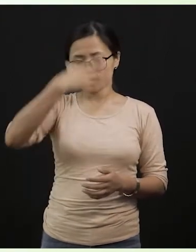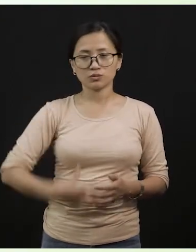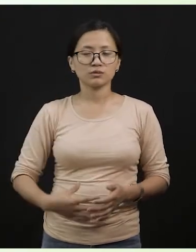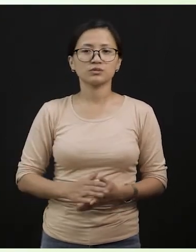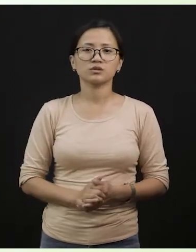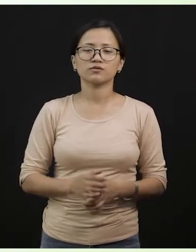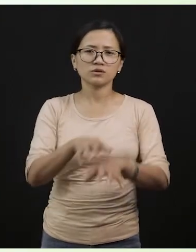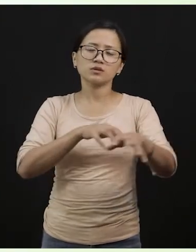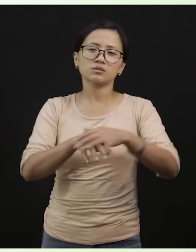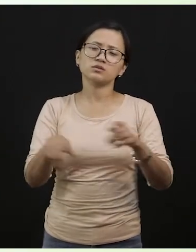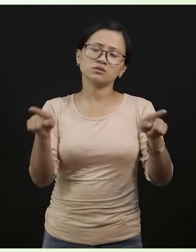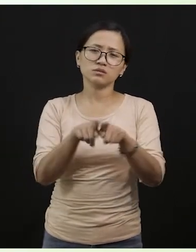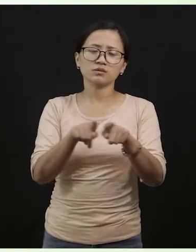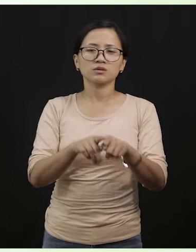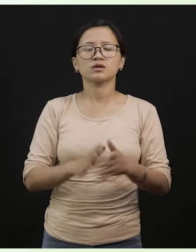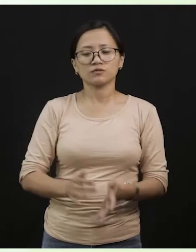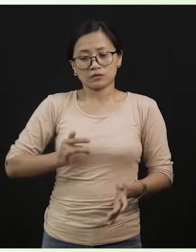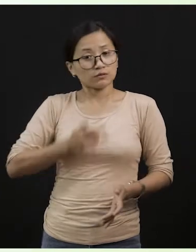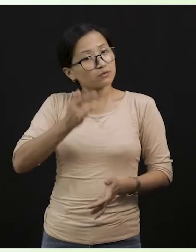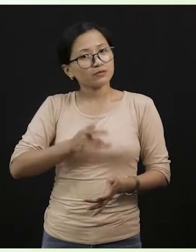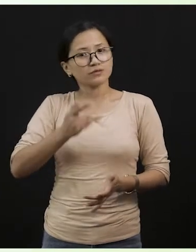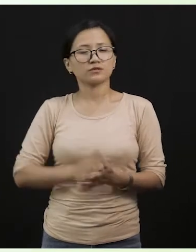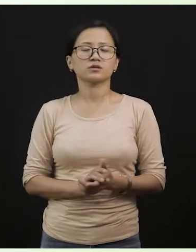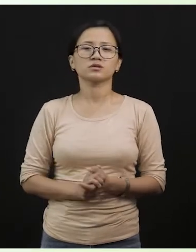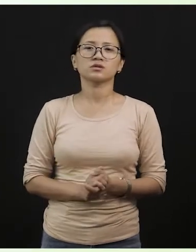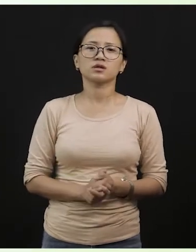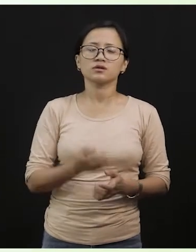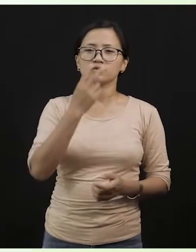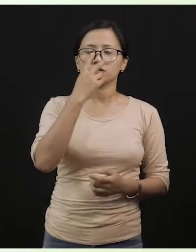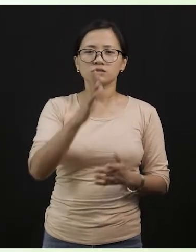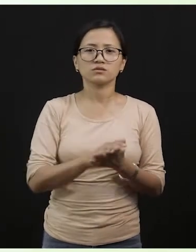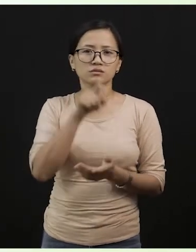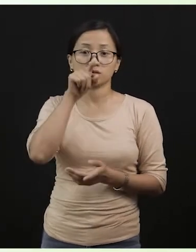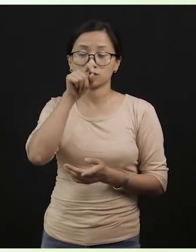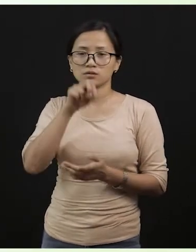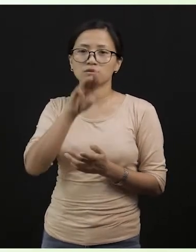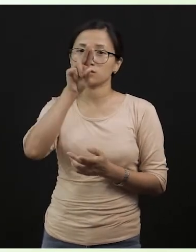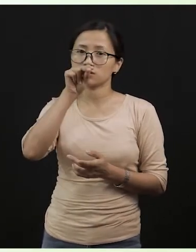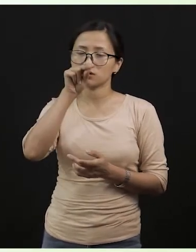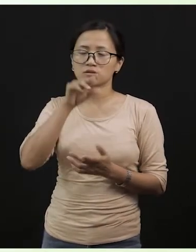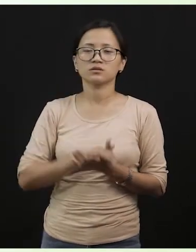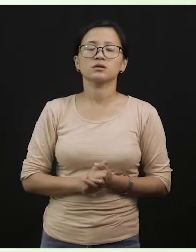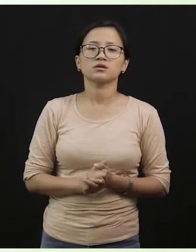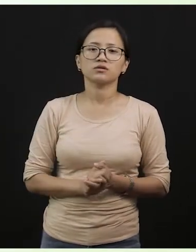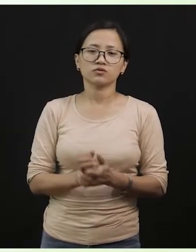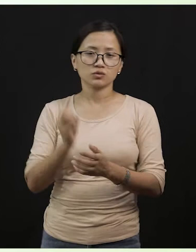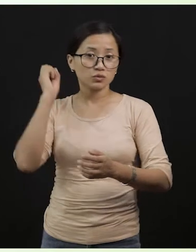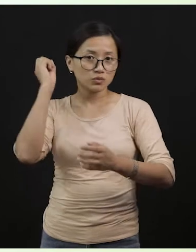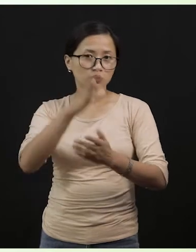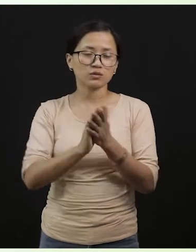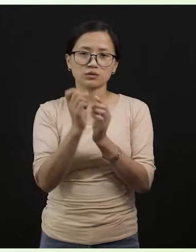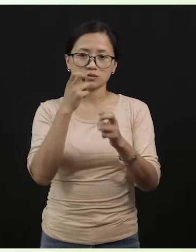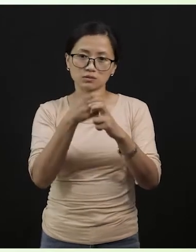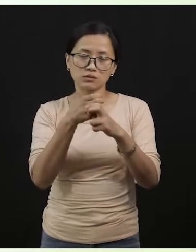learn how to care for animals. Or if you see a duck or a chicken in the neighborhood, you may want to throw stones at it, but